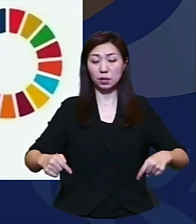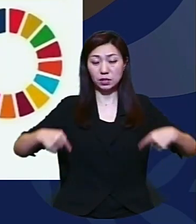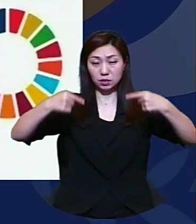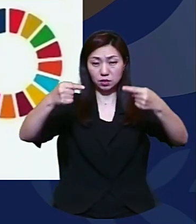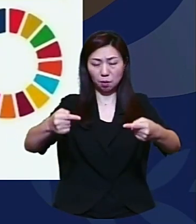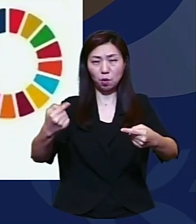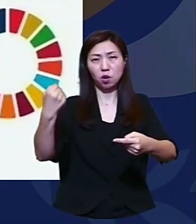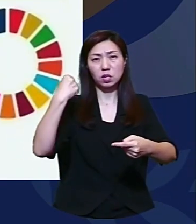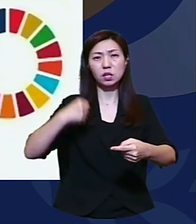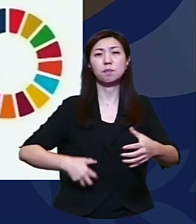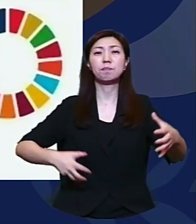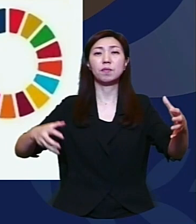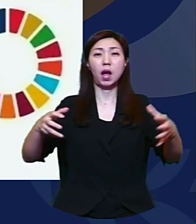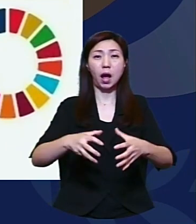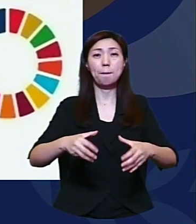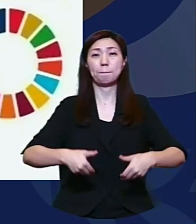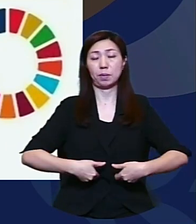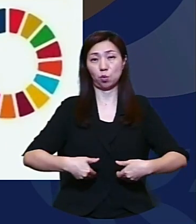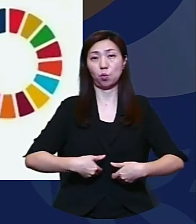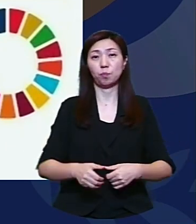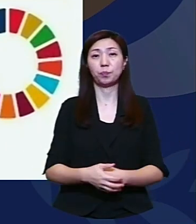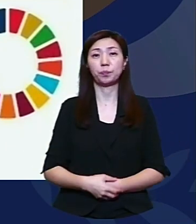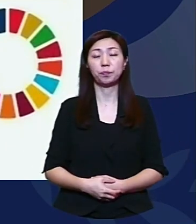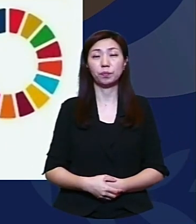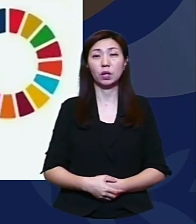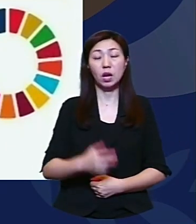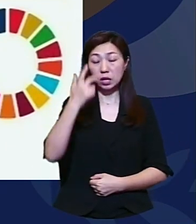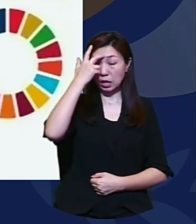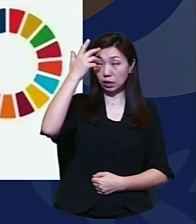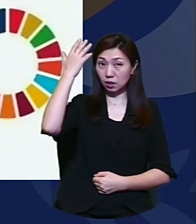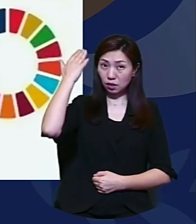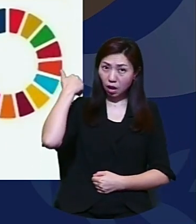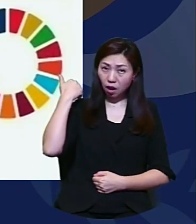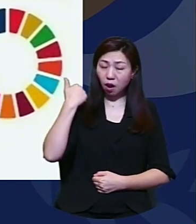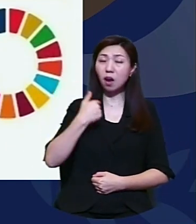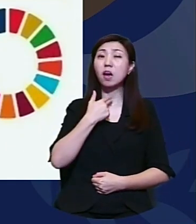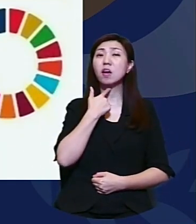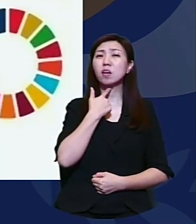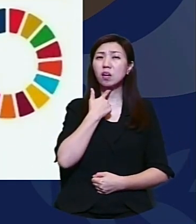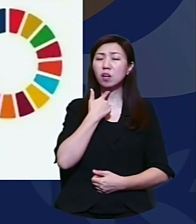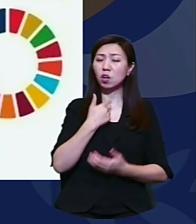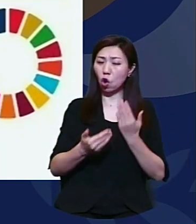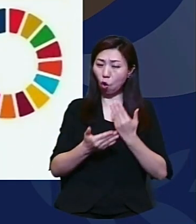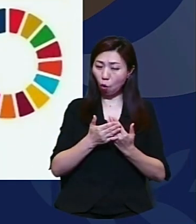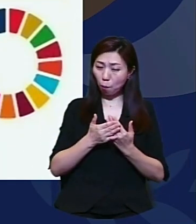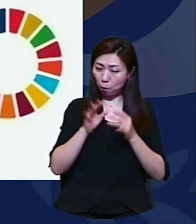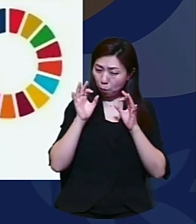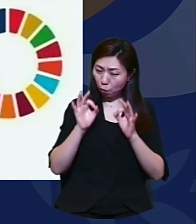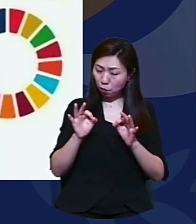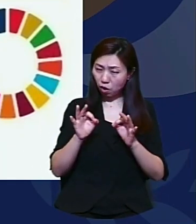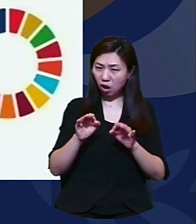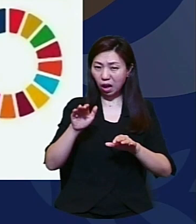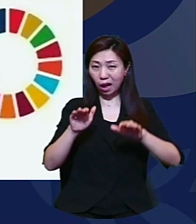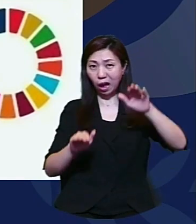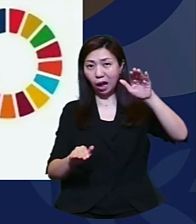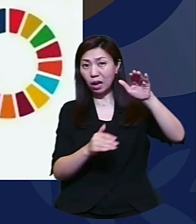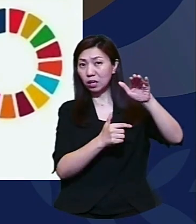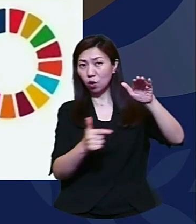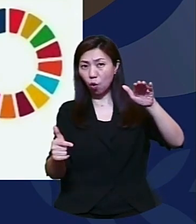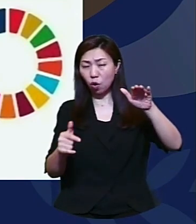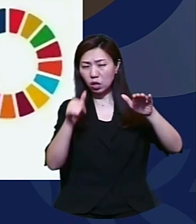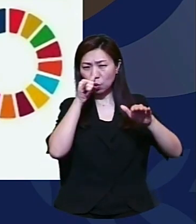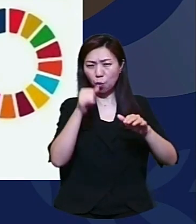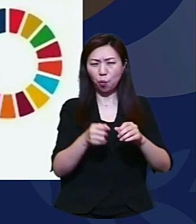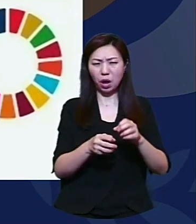experience confirms that siloed implementations by different arms of government to solve specific problems are not